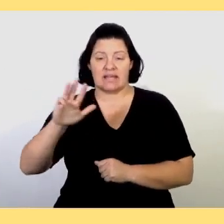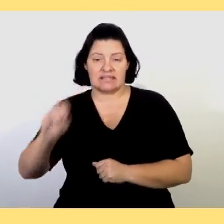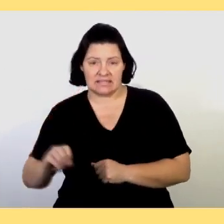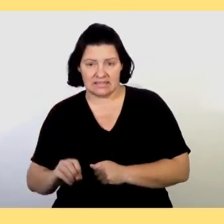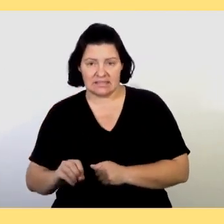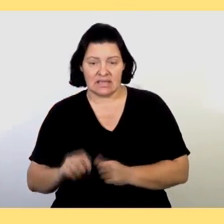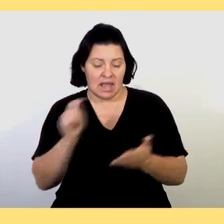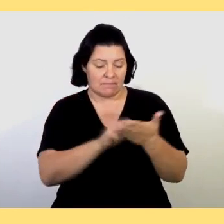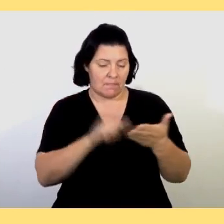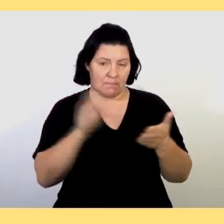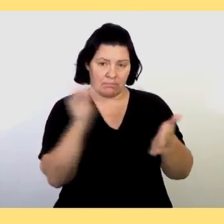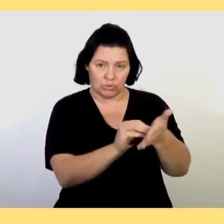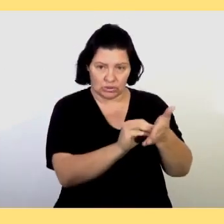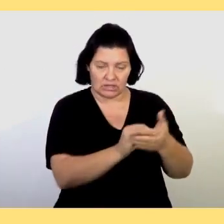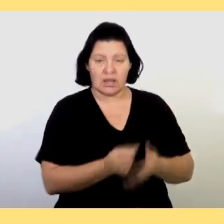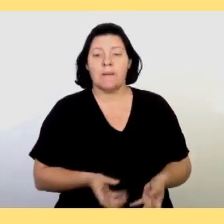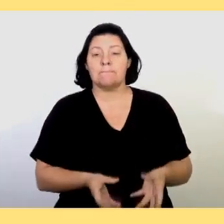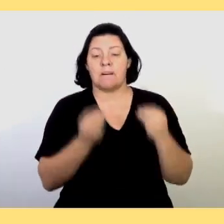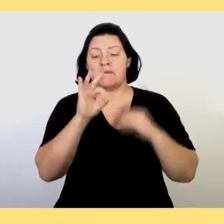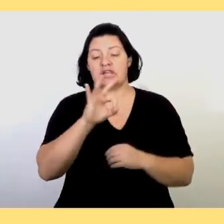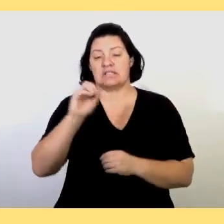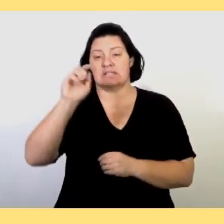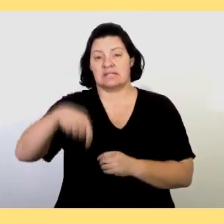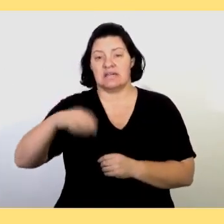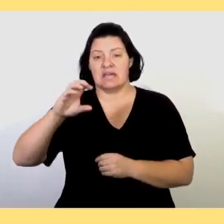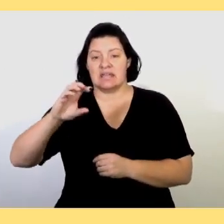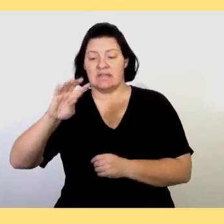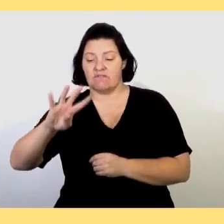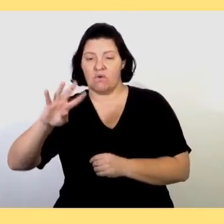69,590, please punch that in your calculator. You should then get